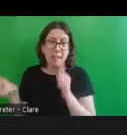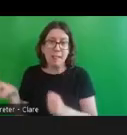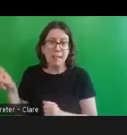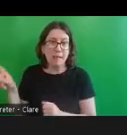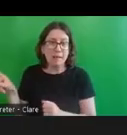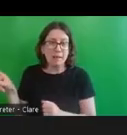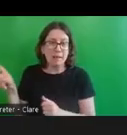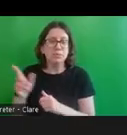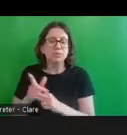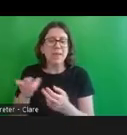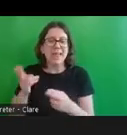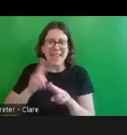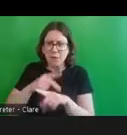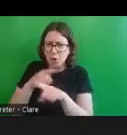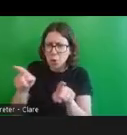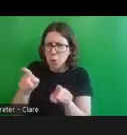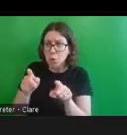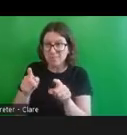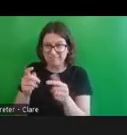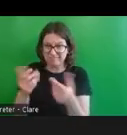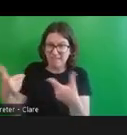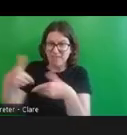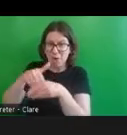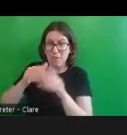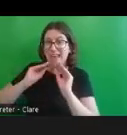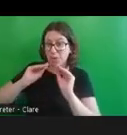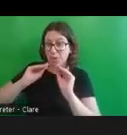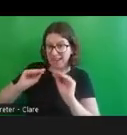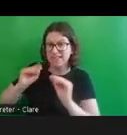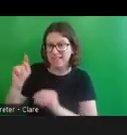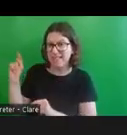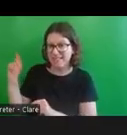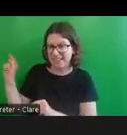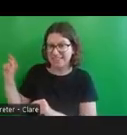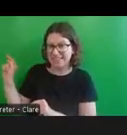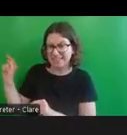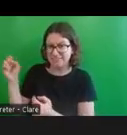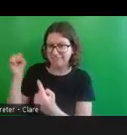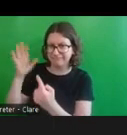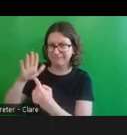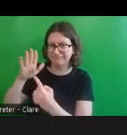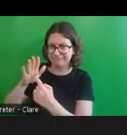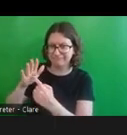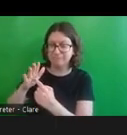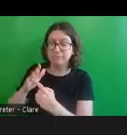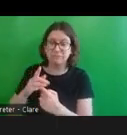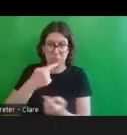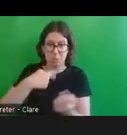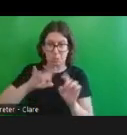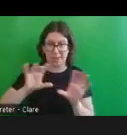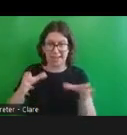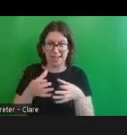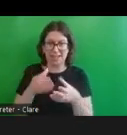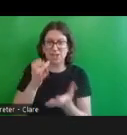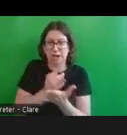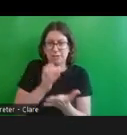people heavily involved in education. We as a charity do not have a massive focus on